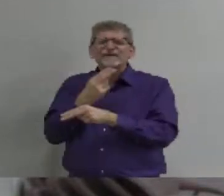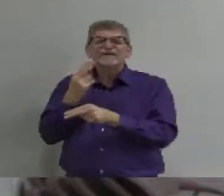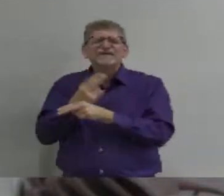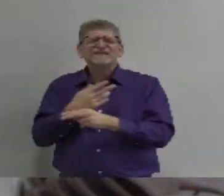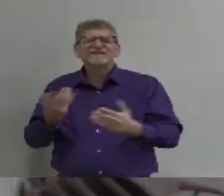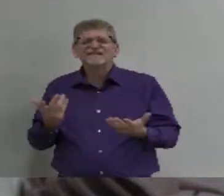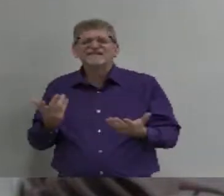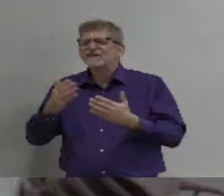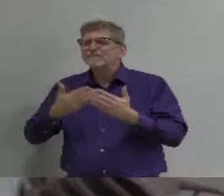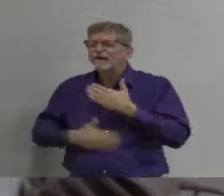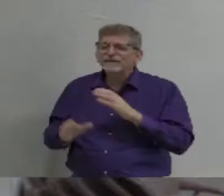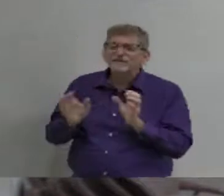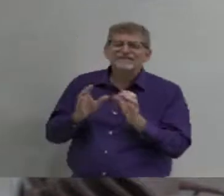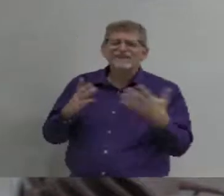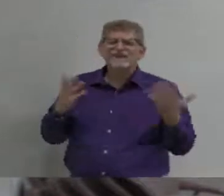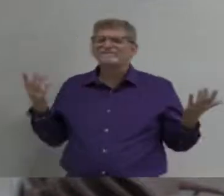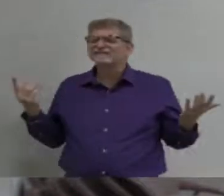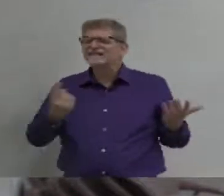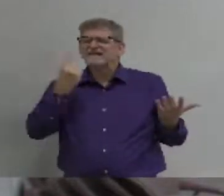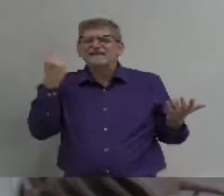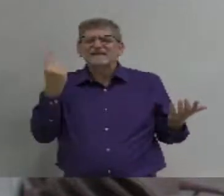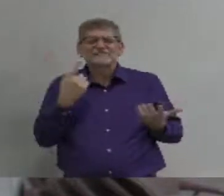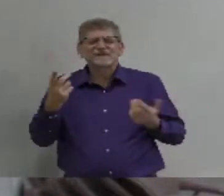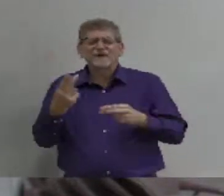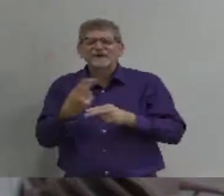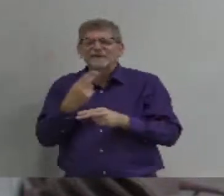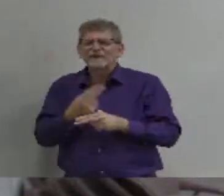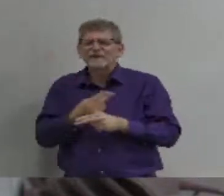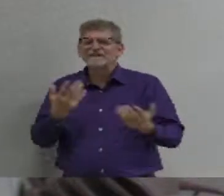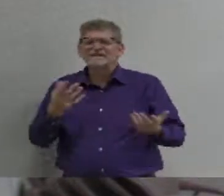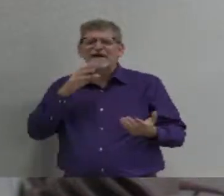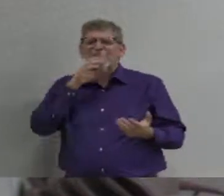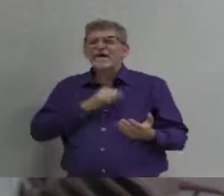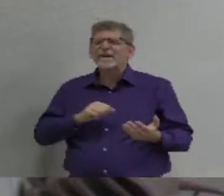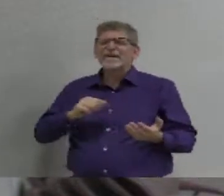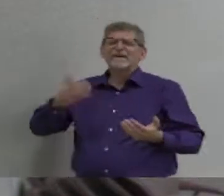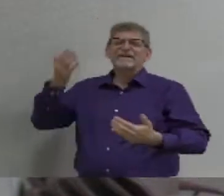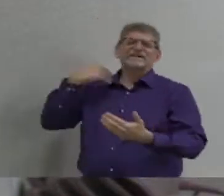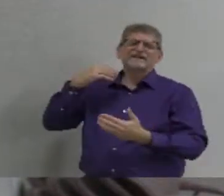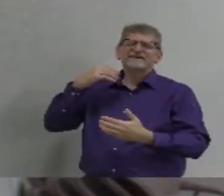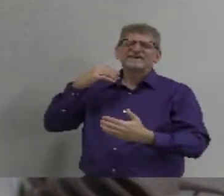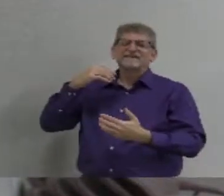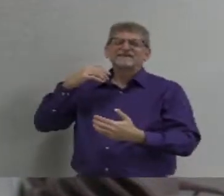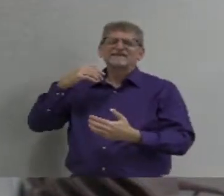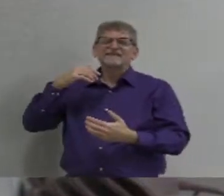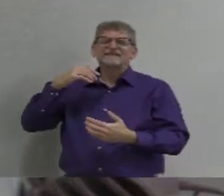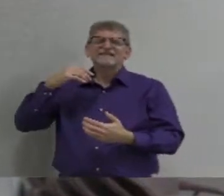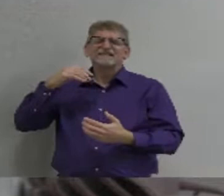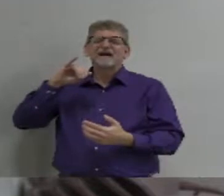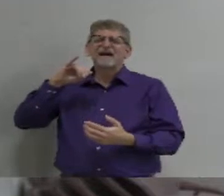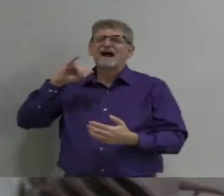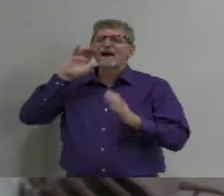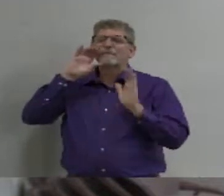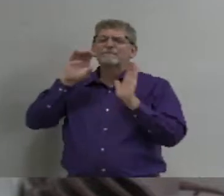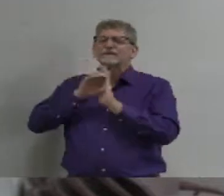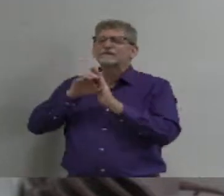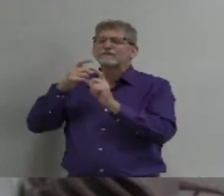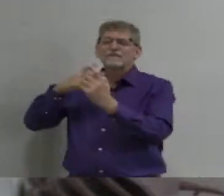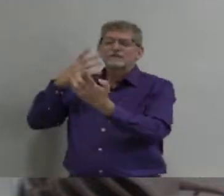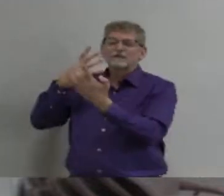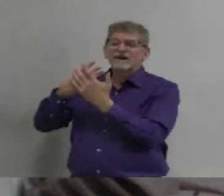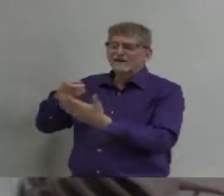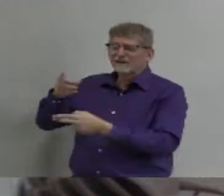We'll use an old intake from the jail picture ID. And so you just have to get creative when you work